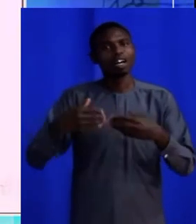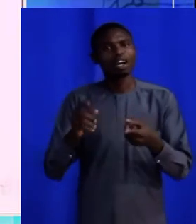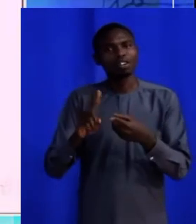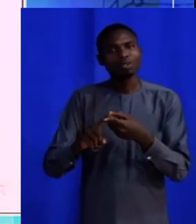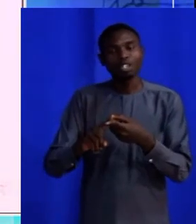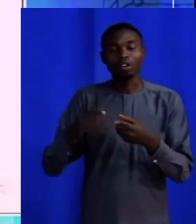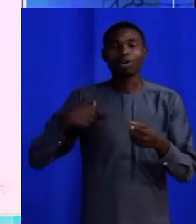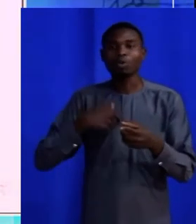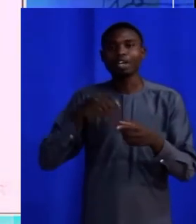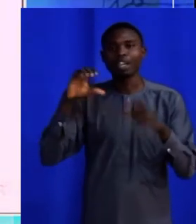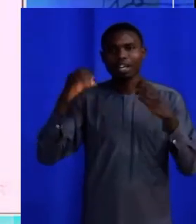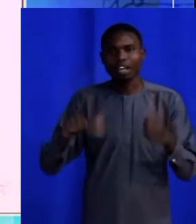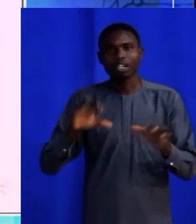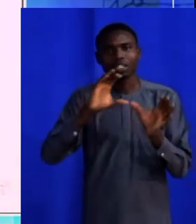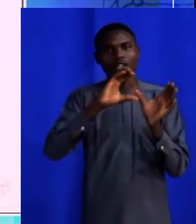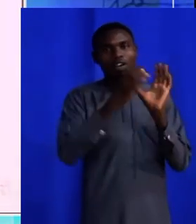aquatic animals.